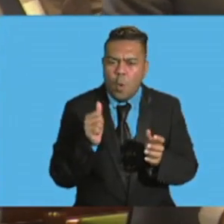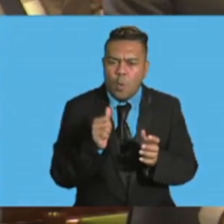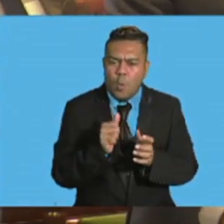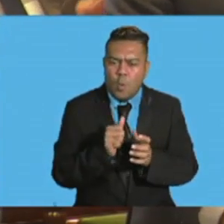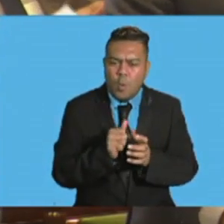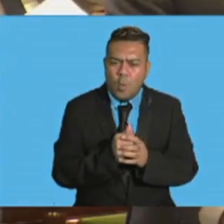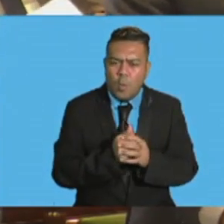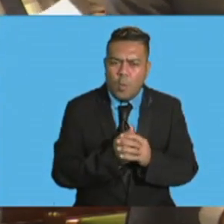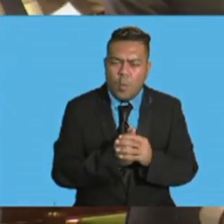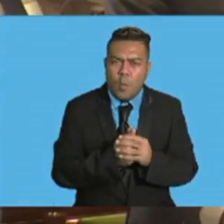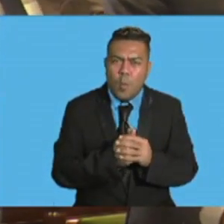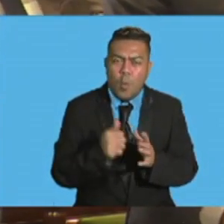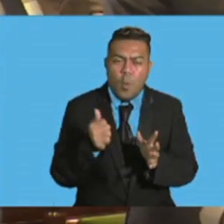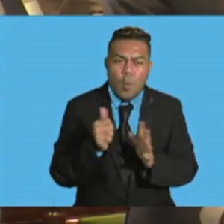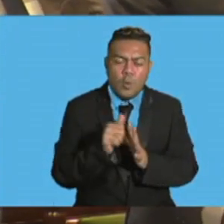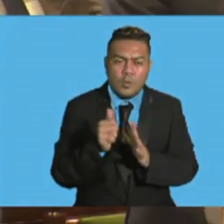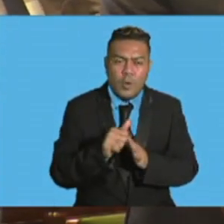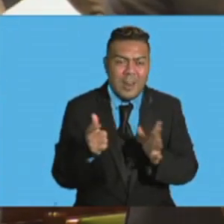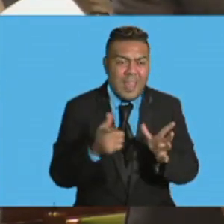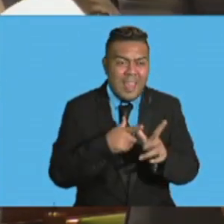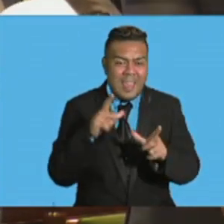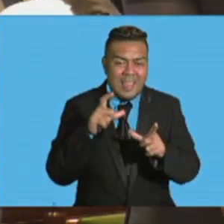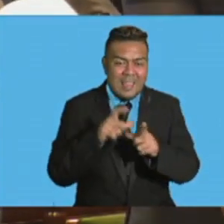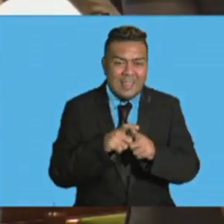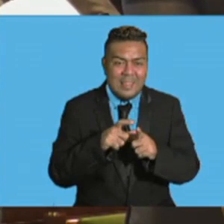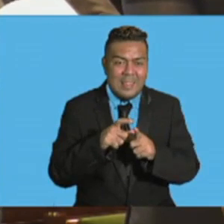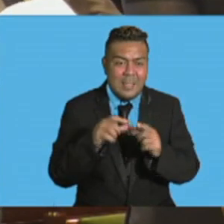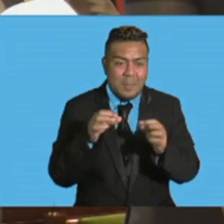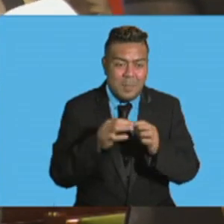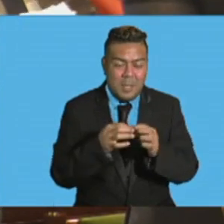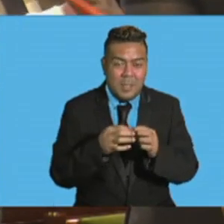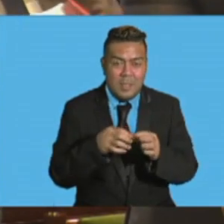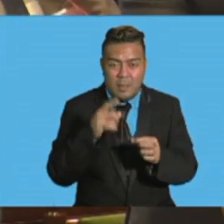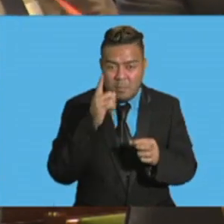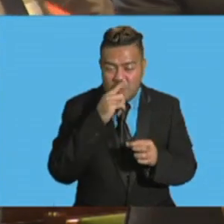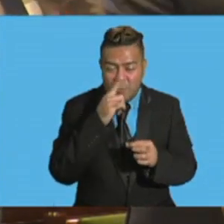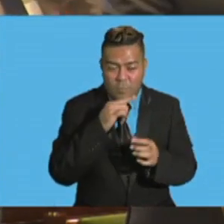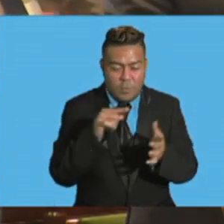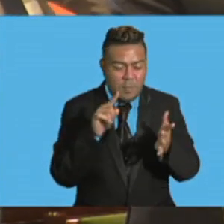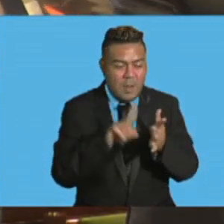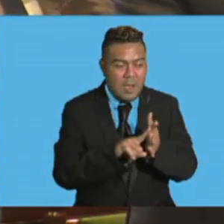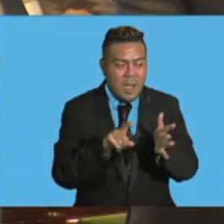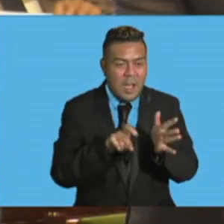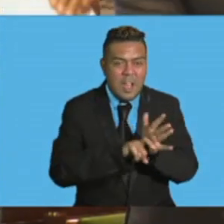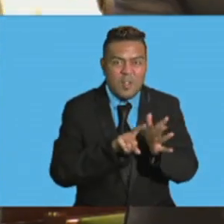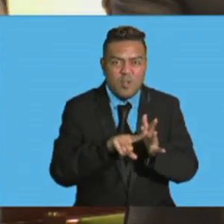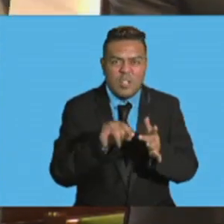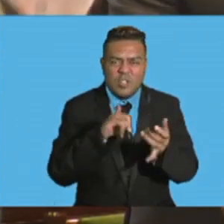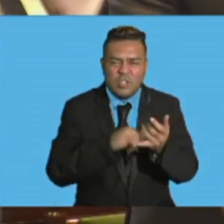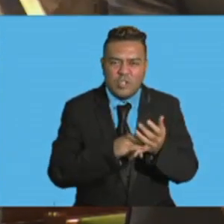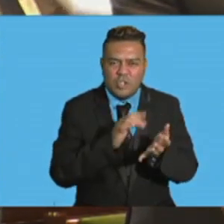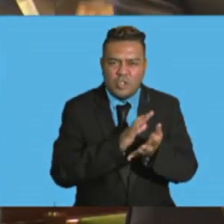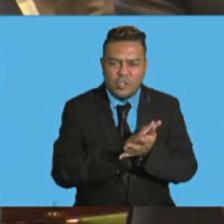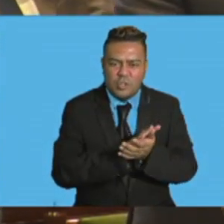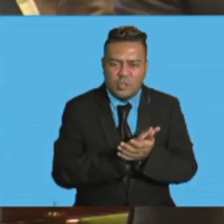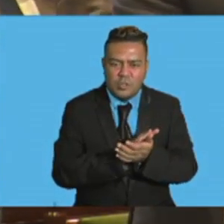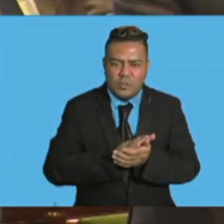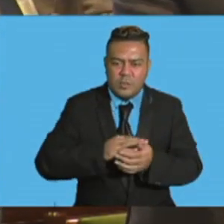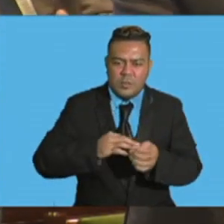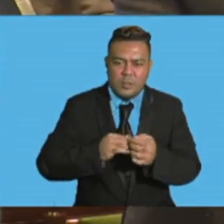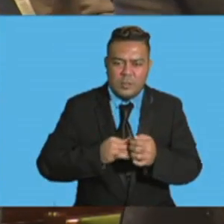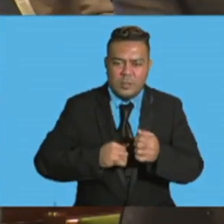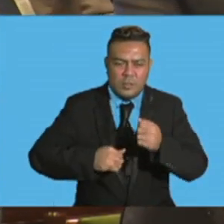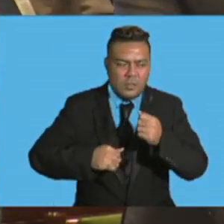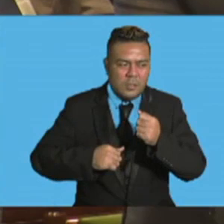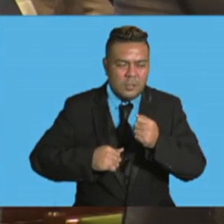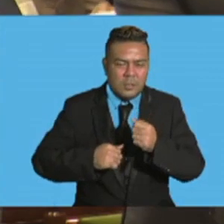launched their trust fund, and through the ADB, Mr. Speaker, sir, where they announced that they'll be channeling funds through the